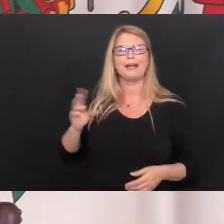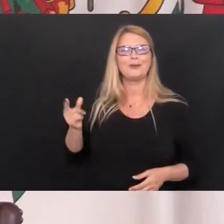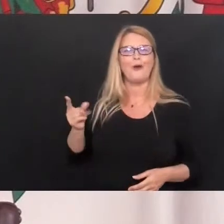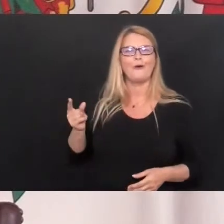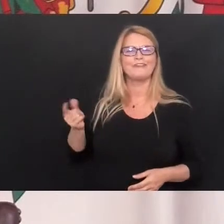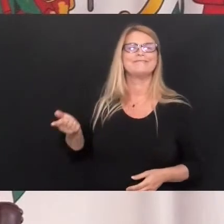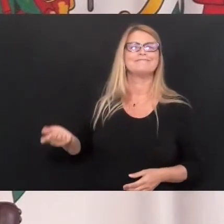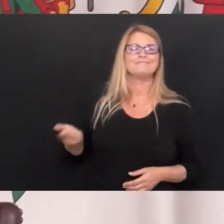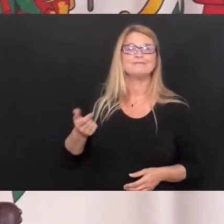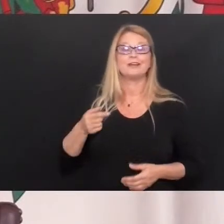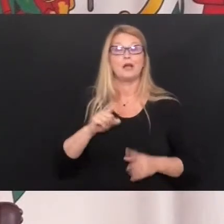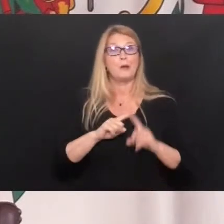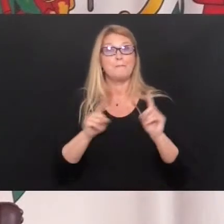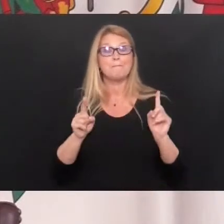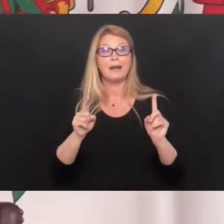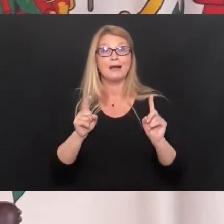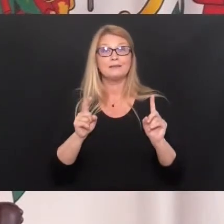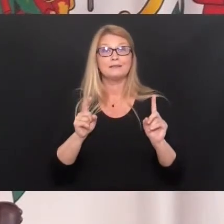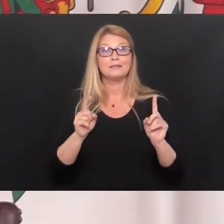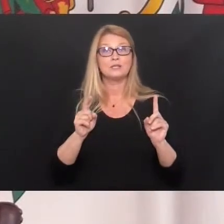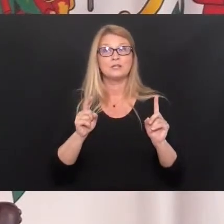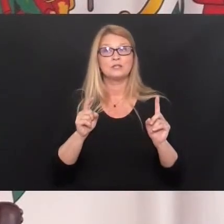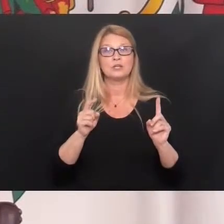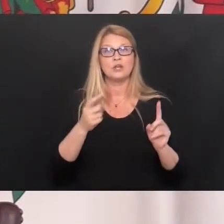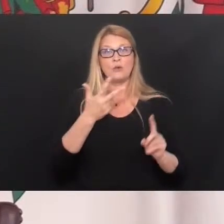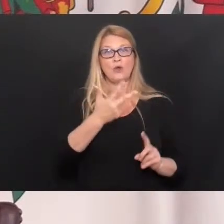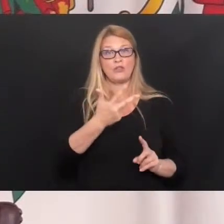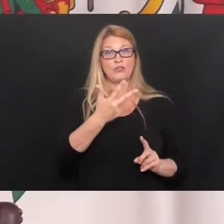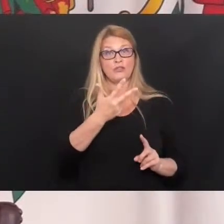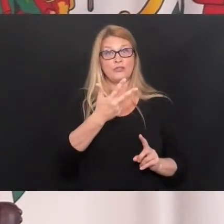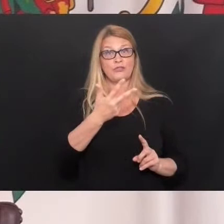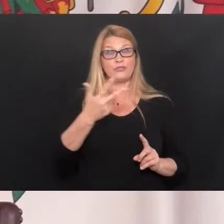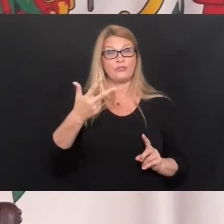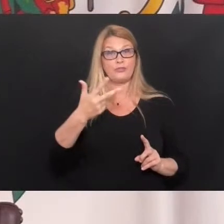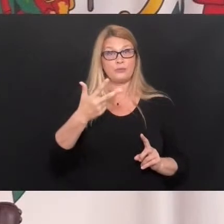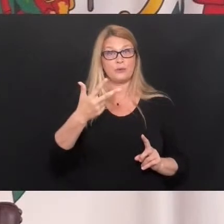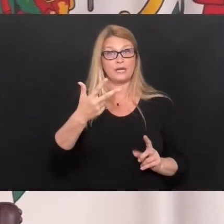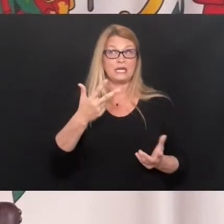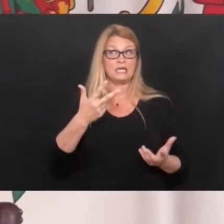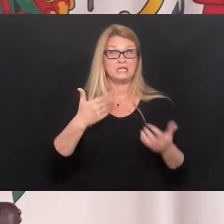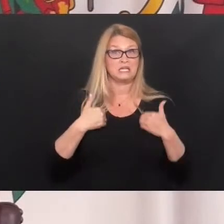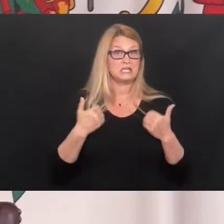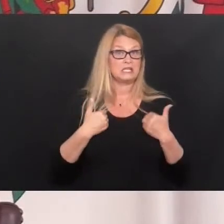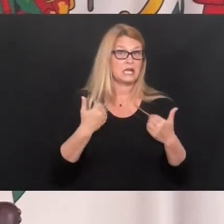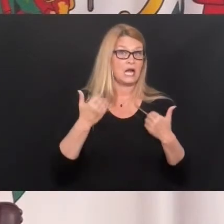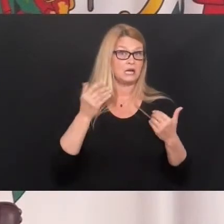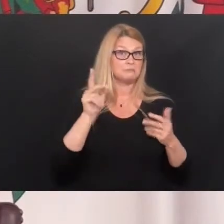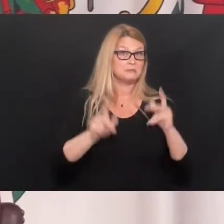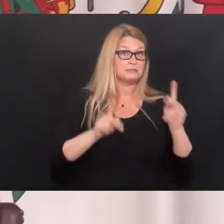But nevertheless, there was 3 kids. Well, not kids. I mean, they were